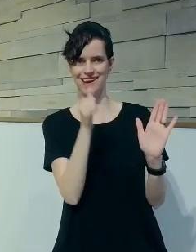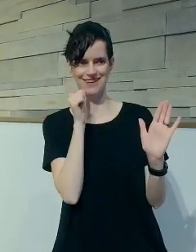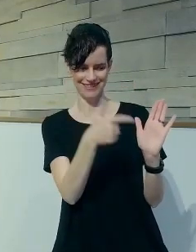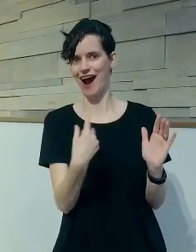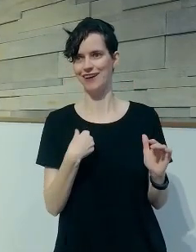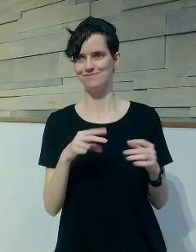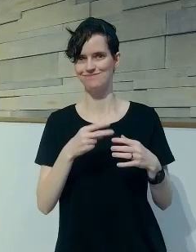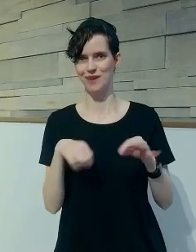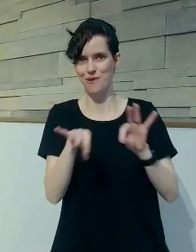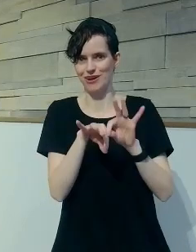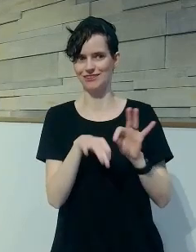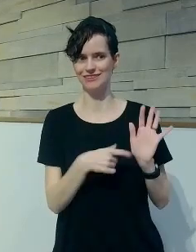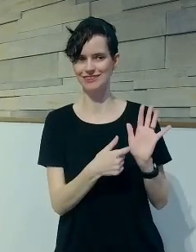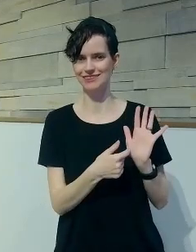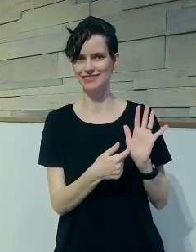right.